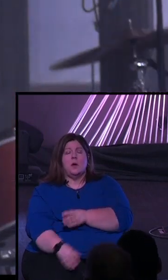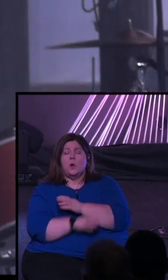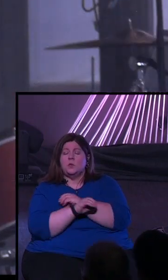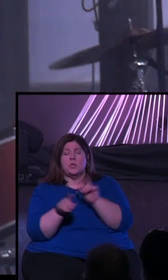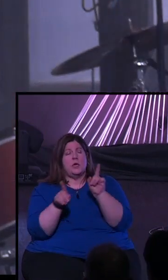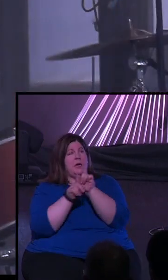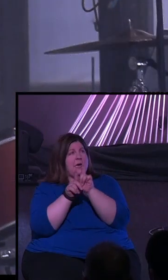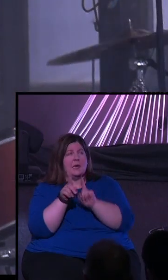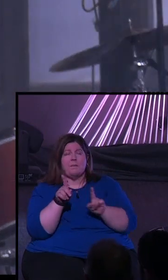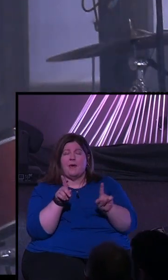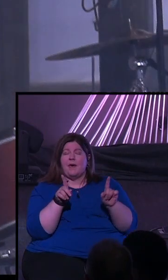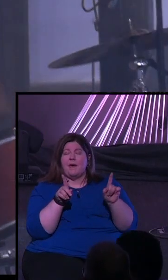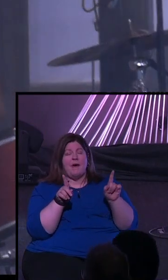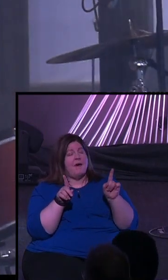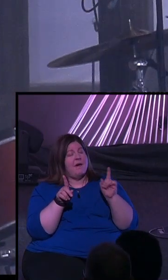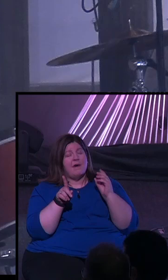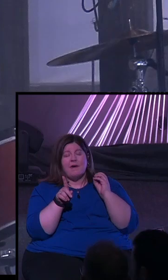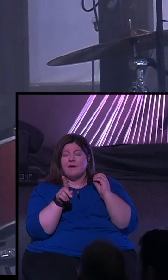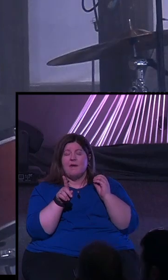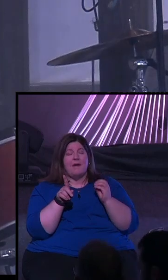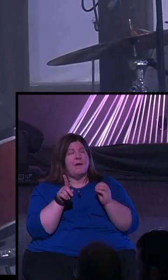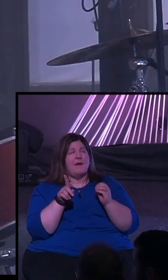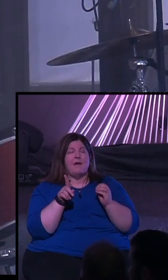No turning